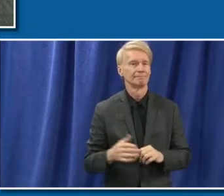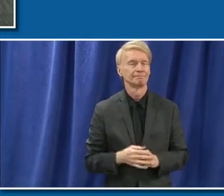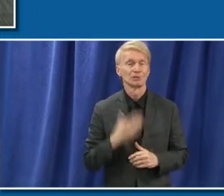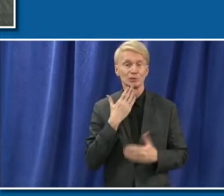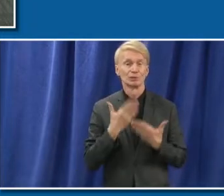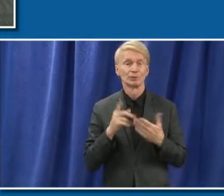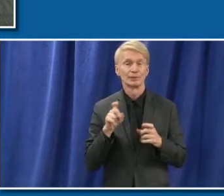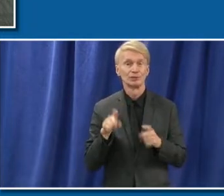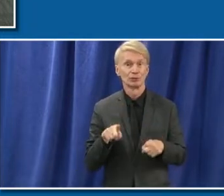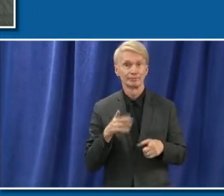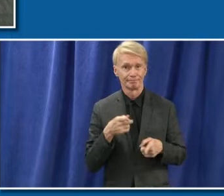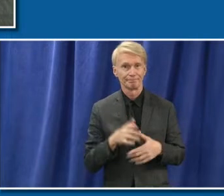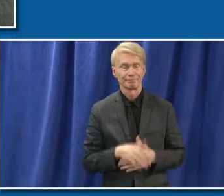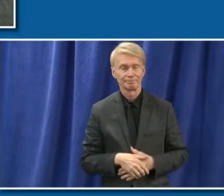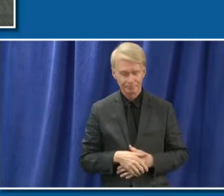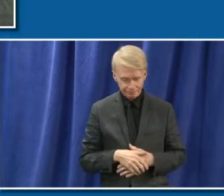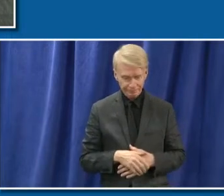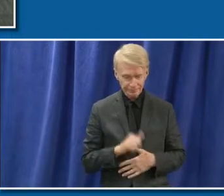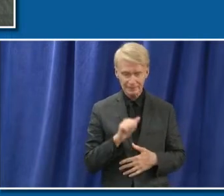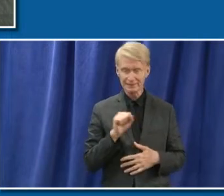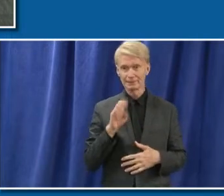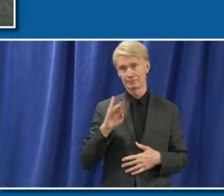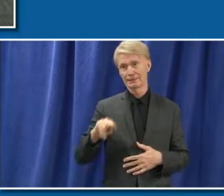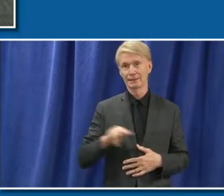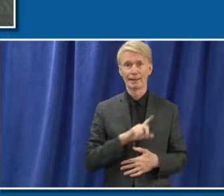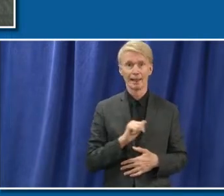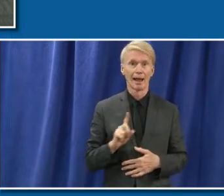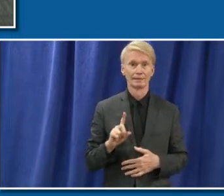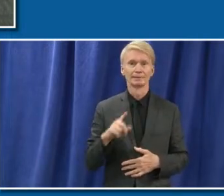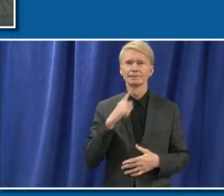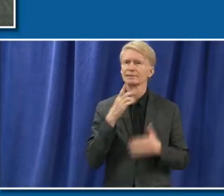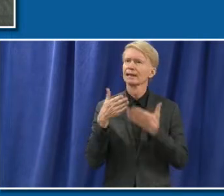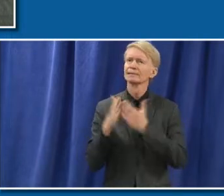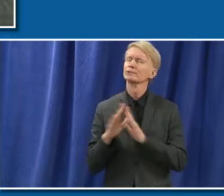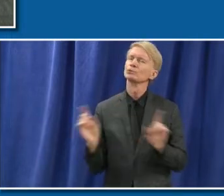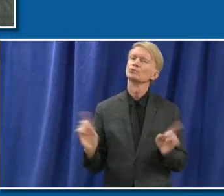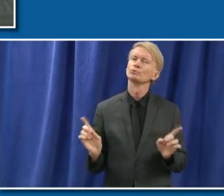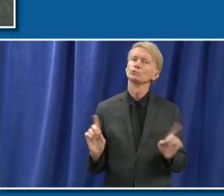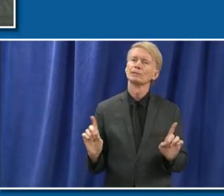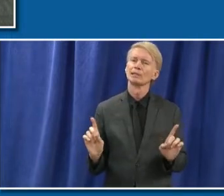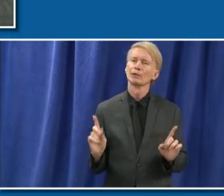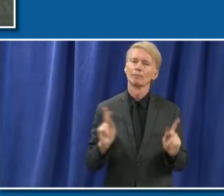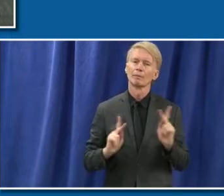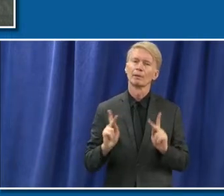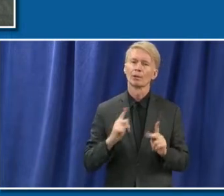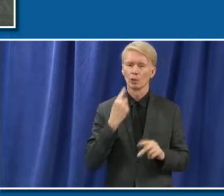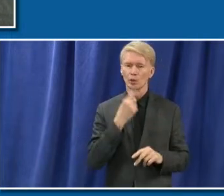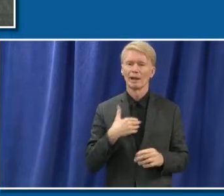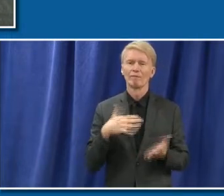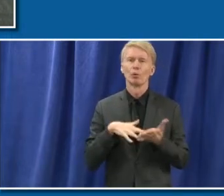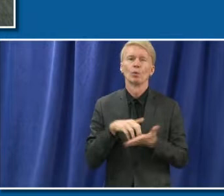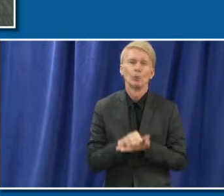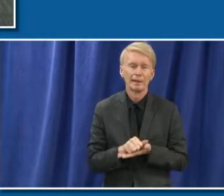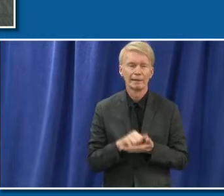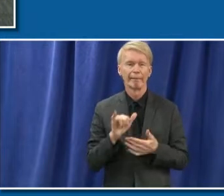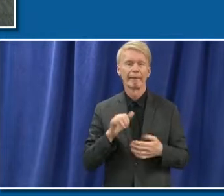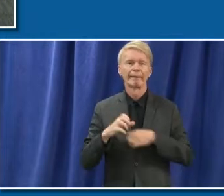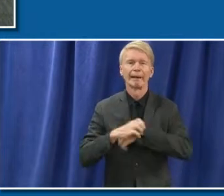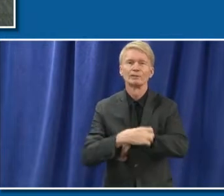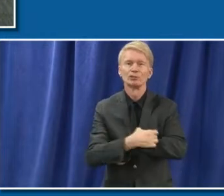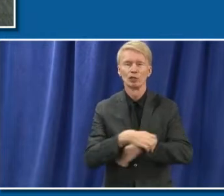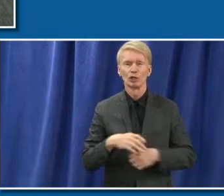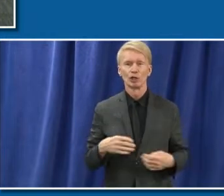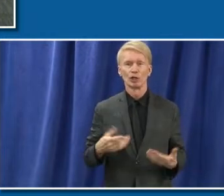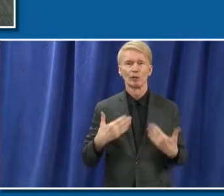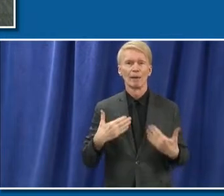All right, Asvin Lad is asking, where will those who are immune compromised, such as cancer survivors, fall